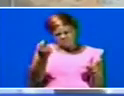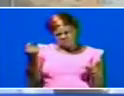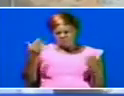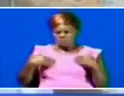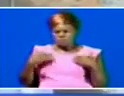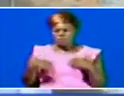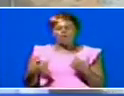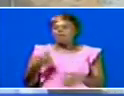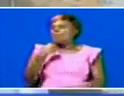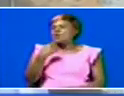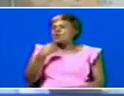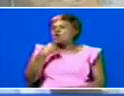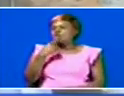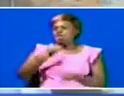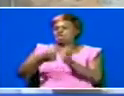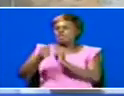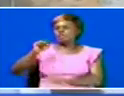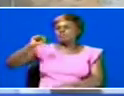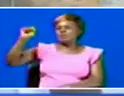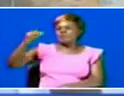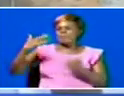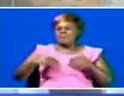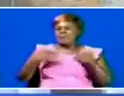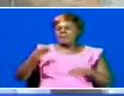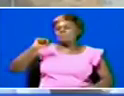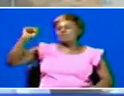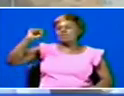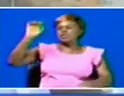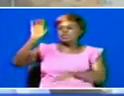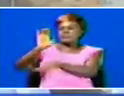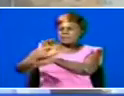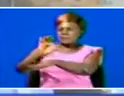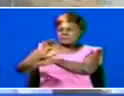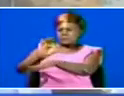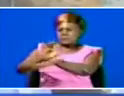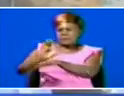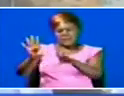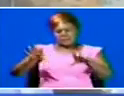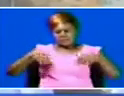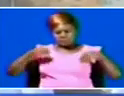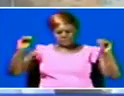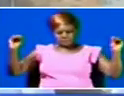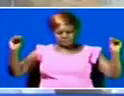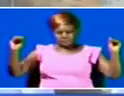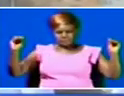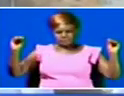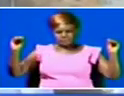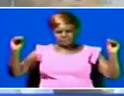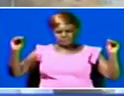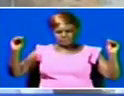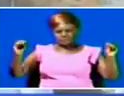in Pokot who have gone politics, and they are playing politics in the church. We cannot accept and entertain those